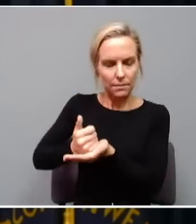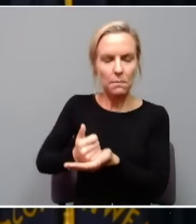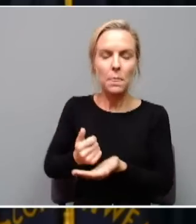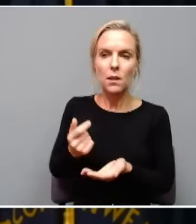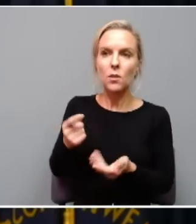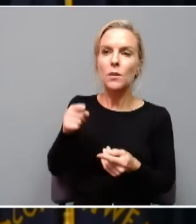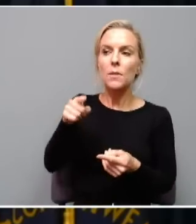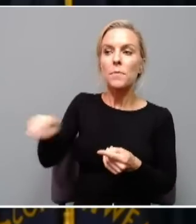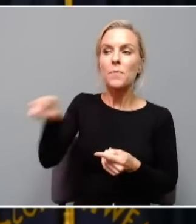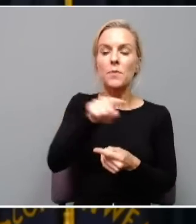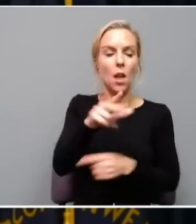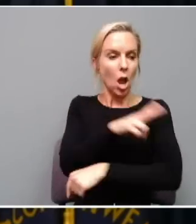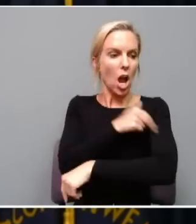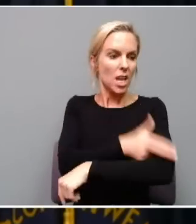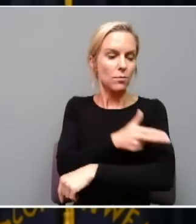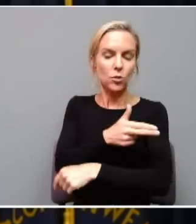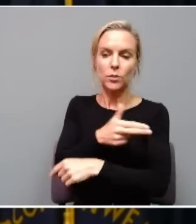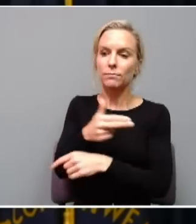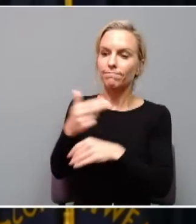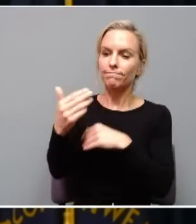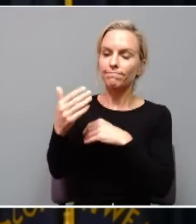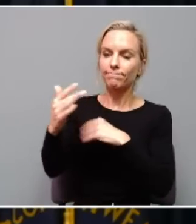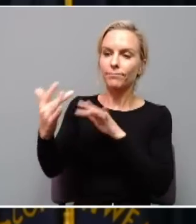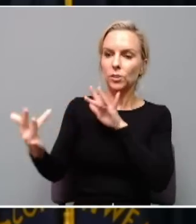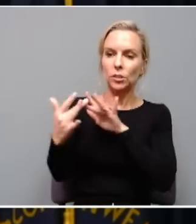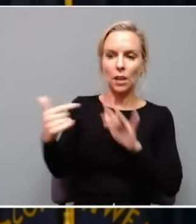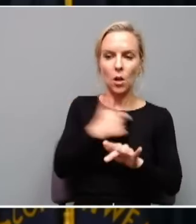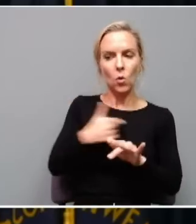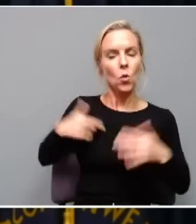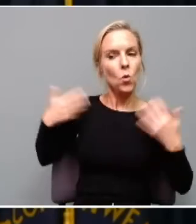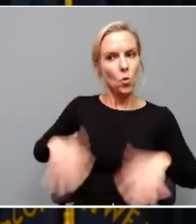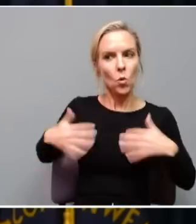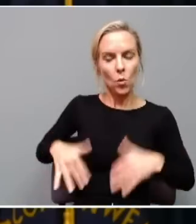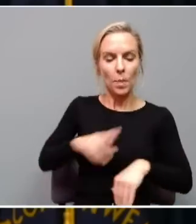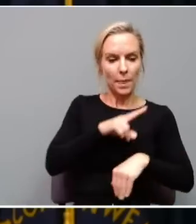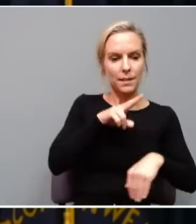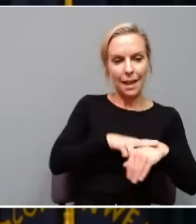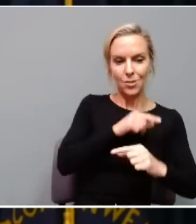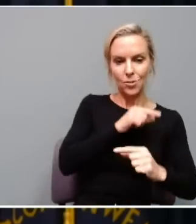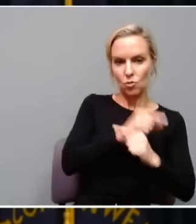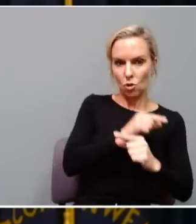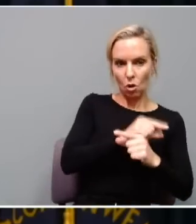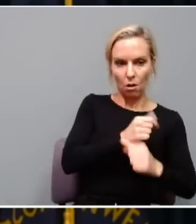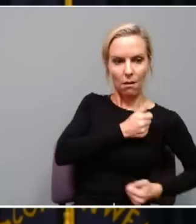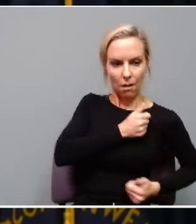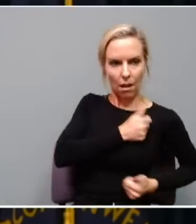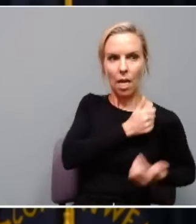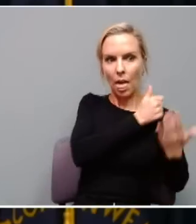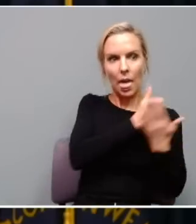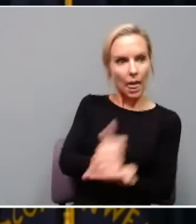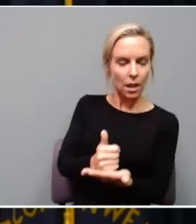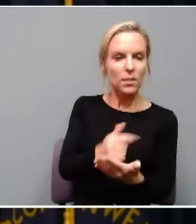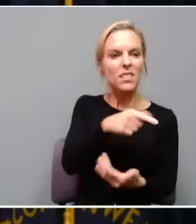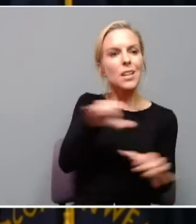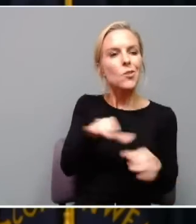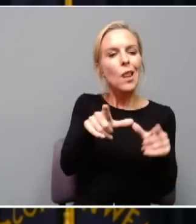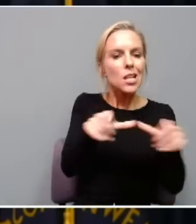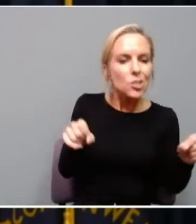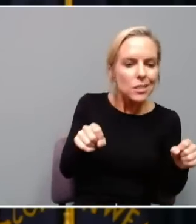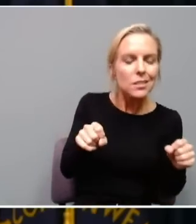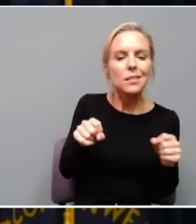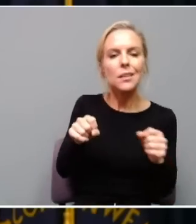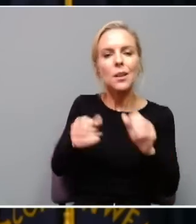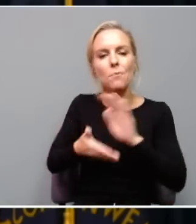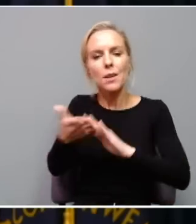hospitals how much these incredible professionals help. They do things like logistics, administrative support, screening,